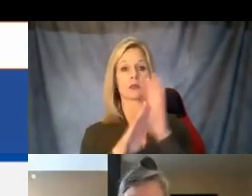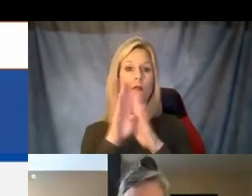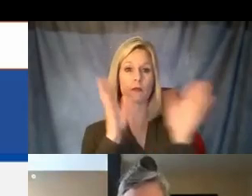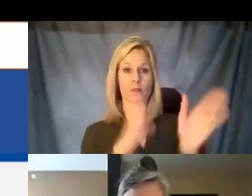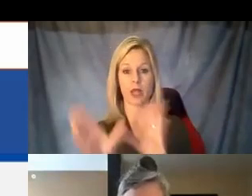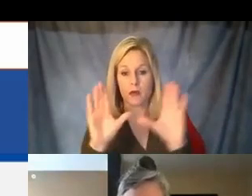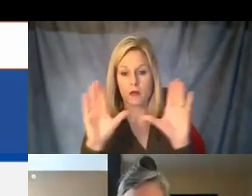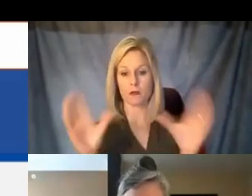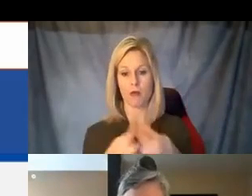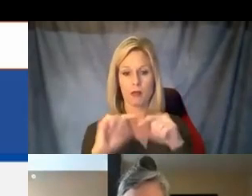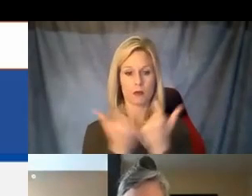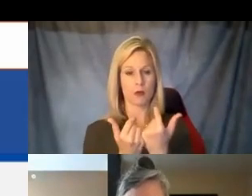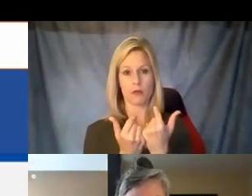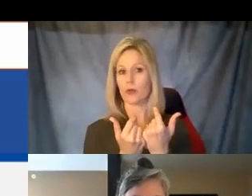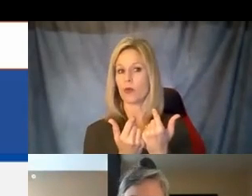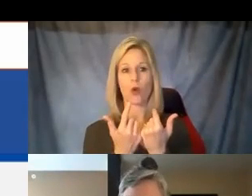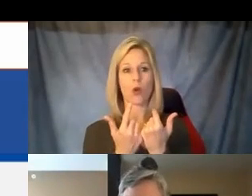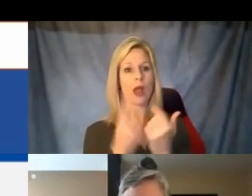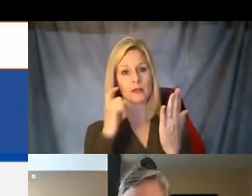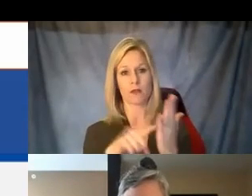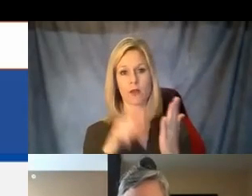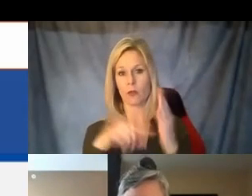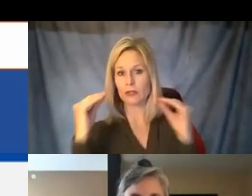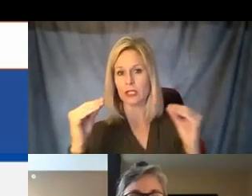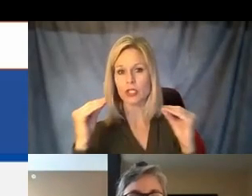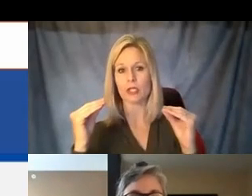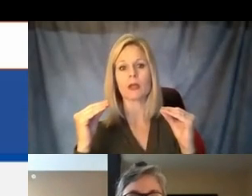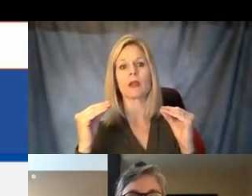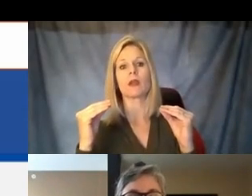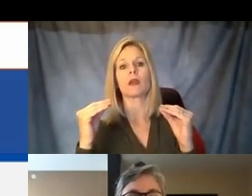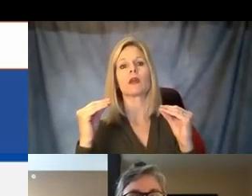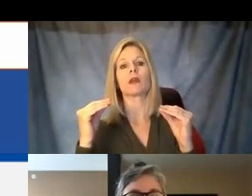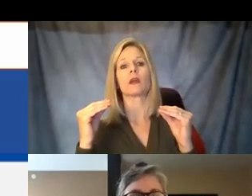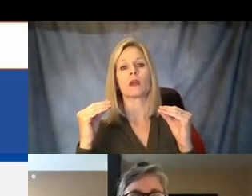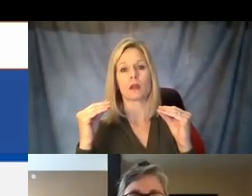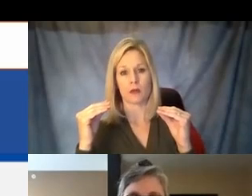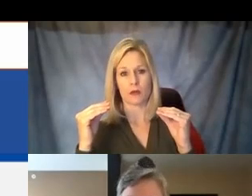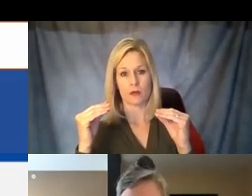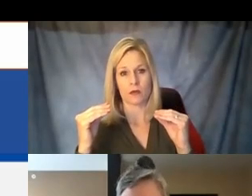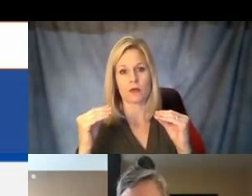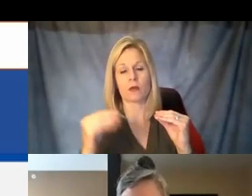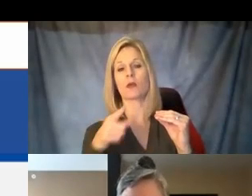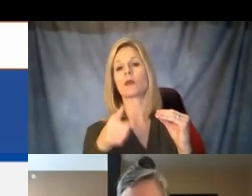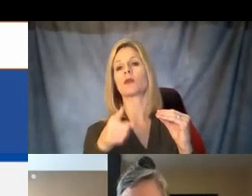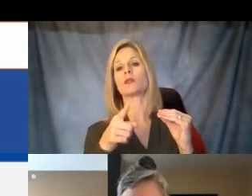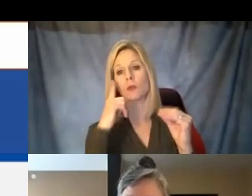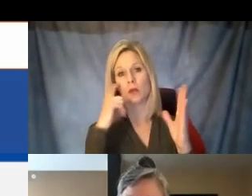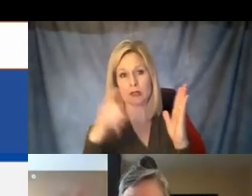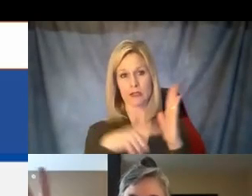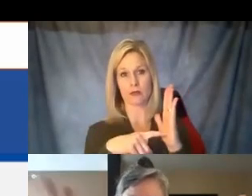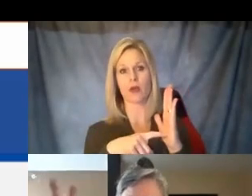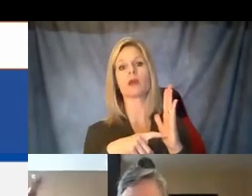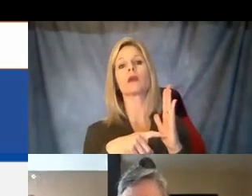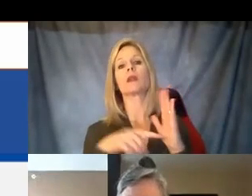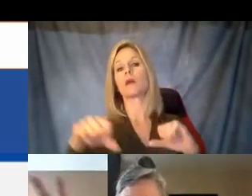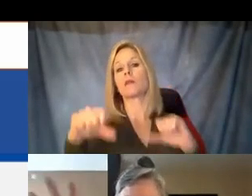to identify what it is that you're teaching. Does it need a document or film? And you're going to identify the